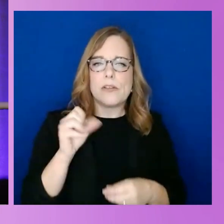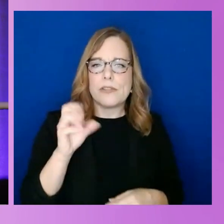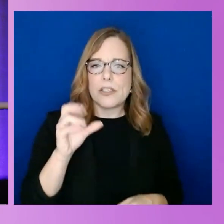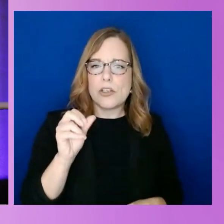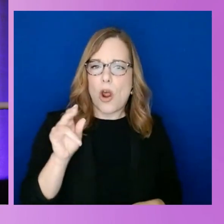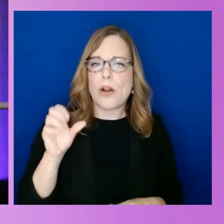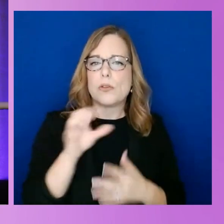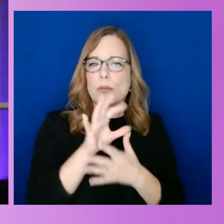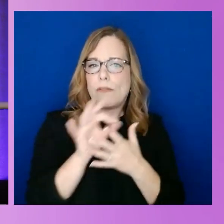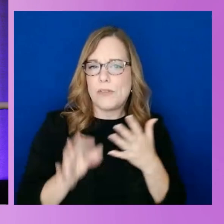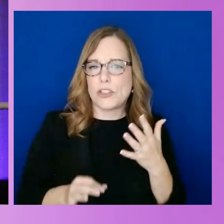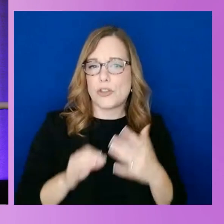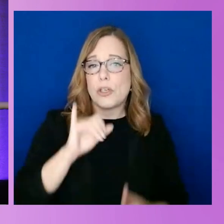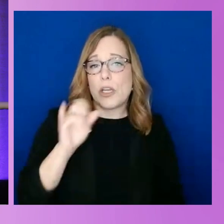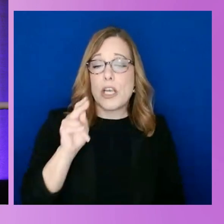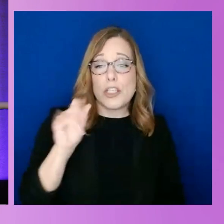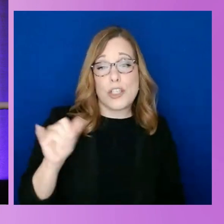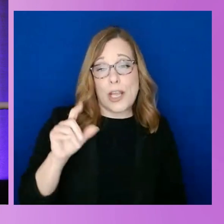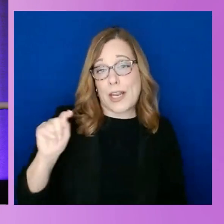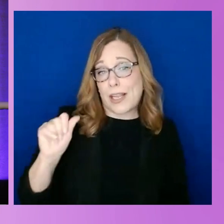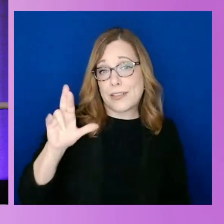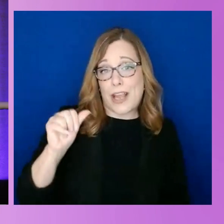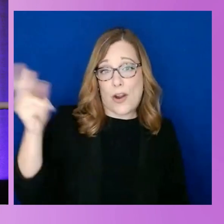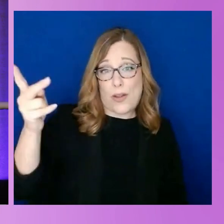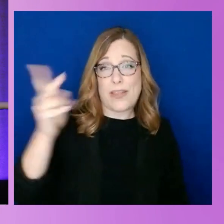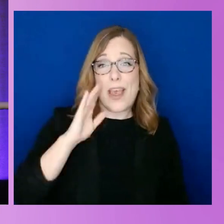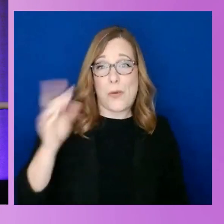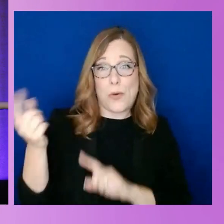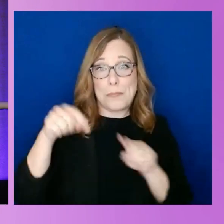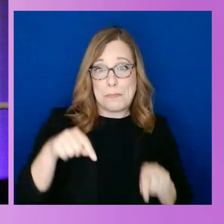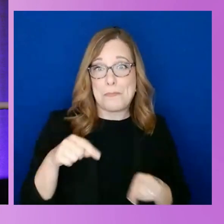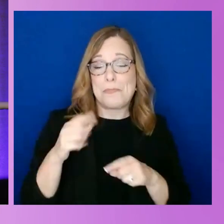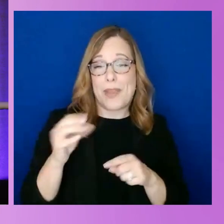of these initiatives, will speak more to them during our panel.